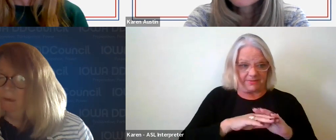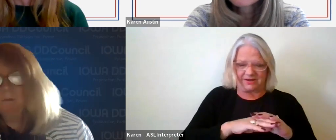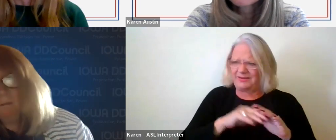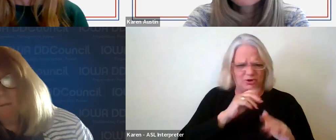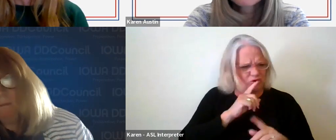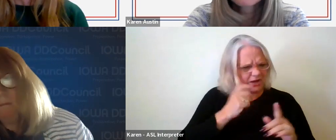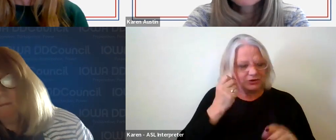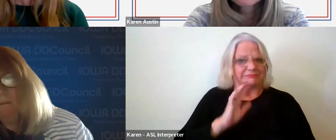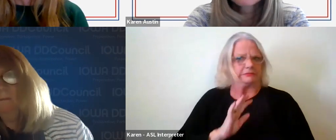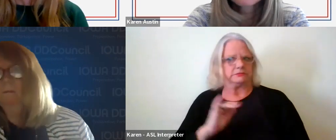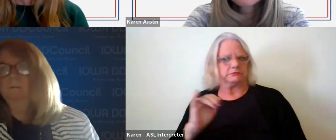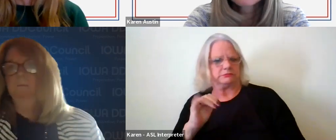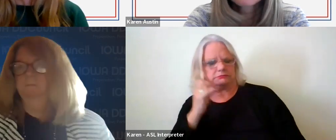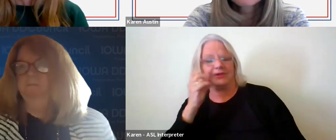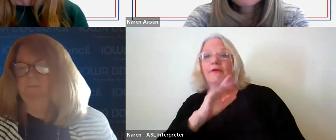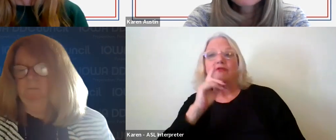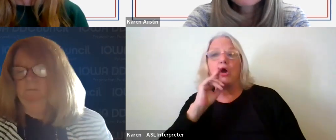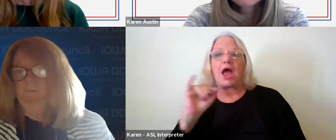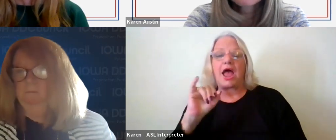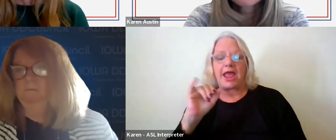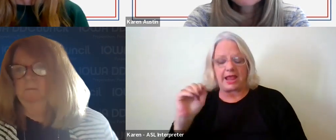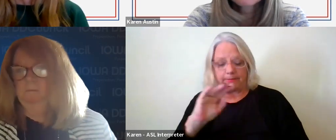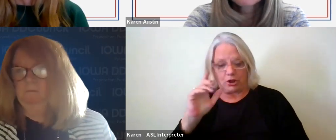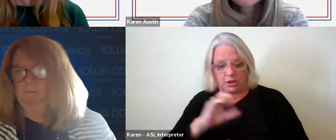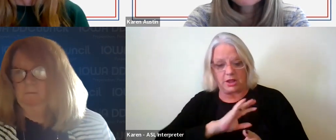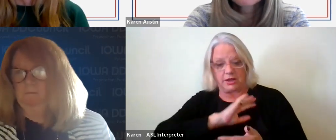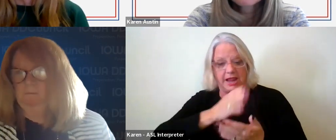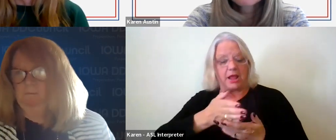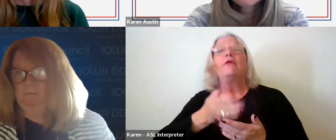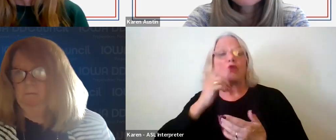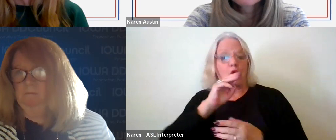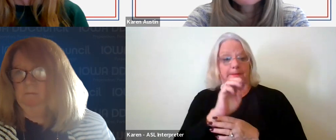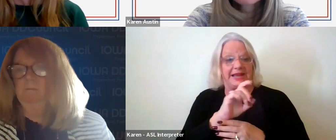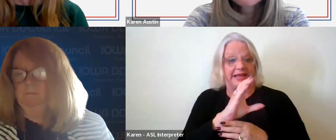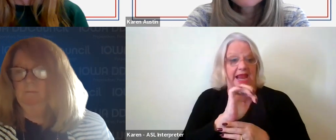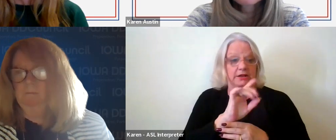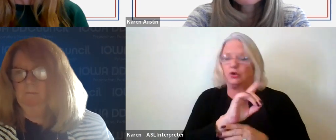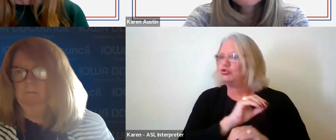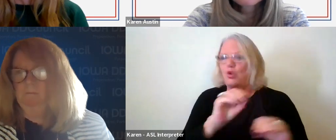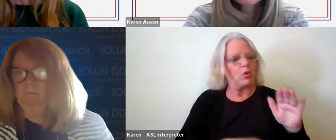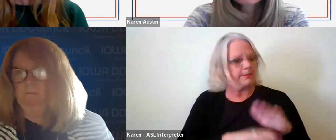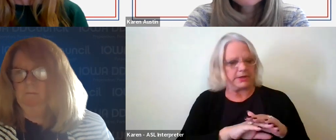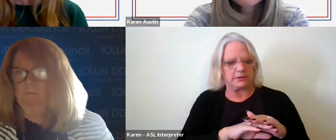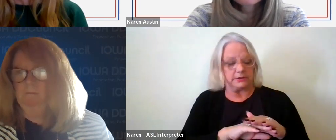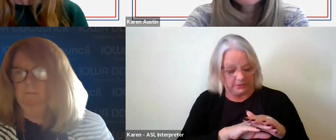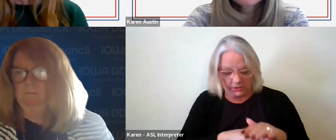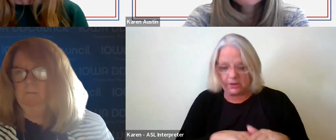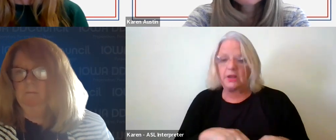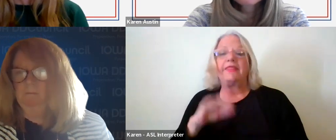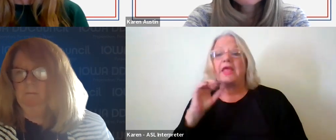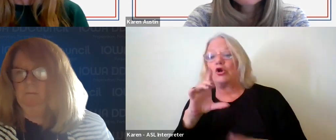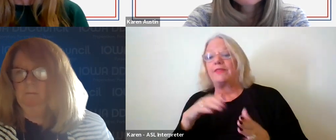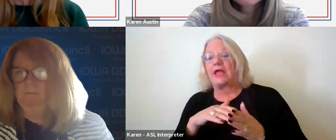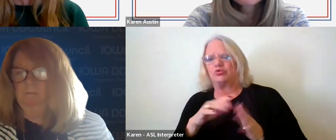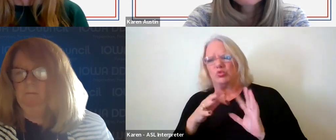IAble account, there's no limit for Medicaid. So the 100,000 is for that SSI. It's not for Medicaid. And